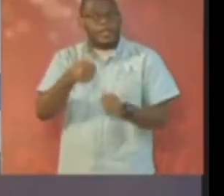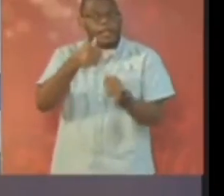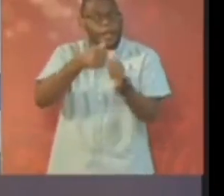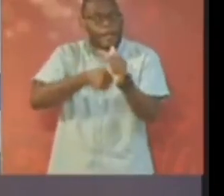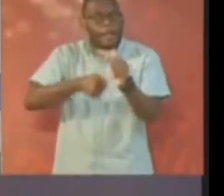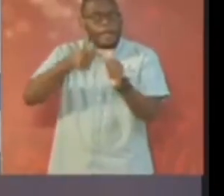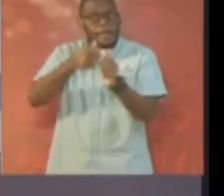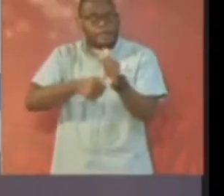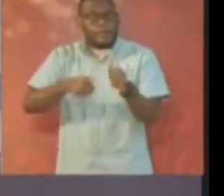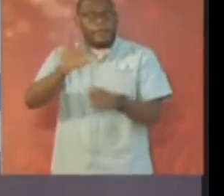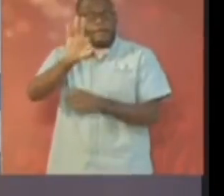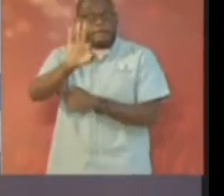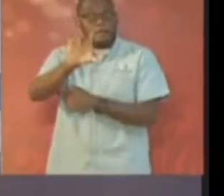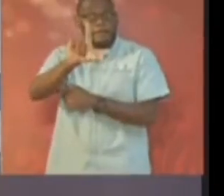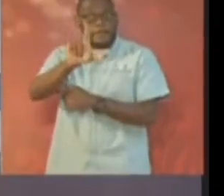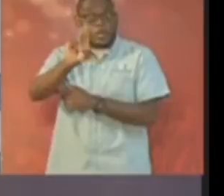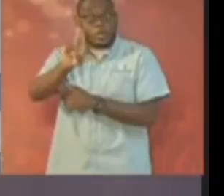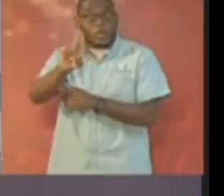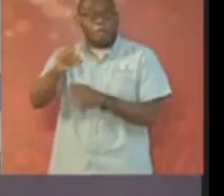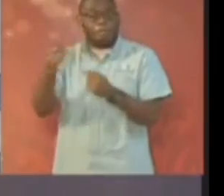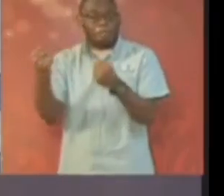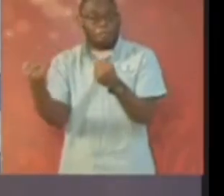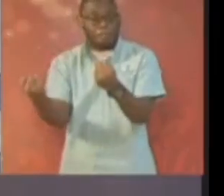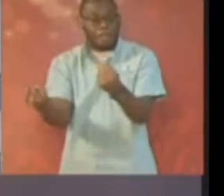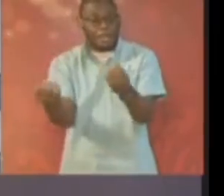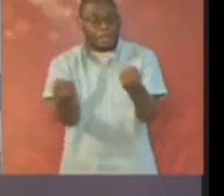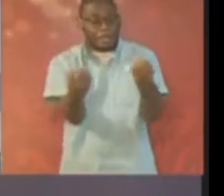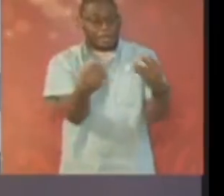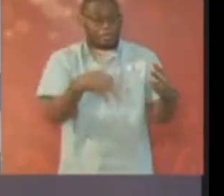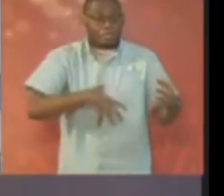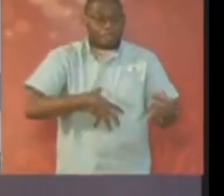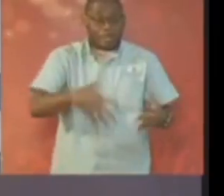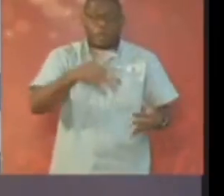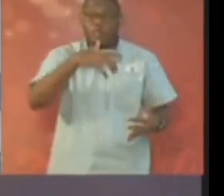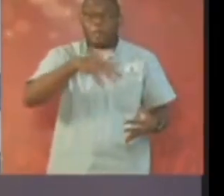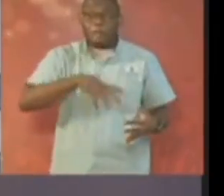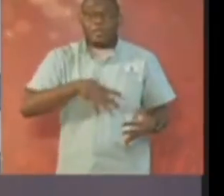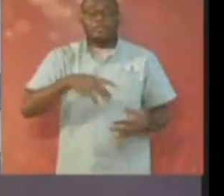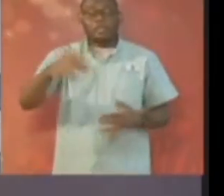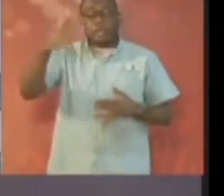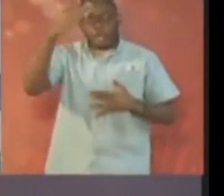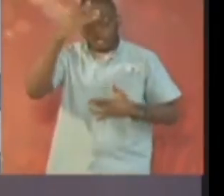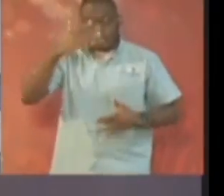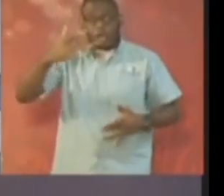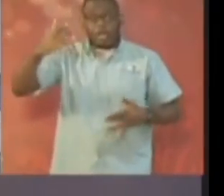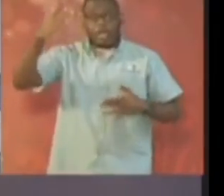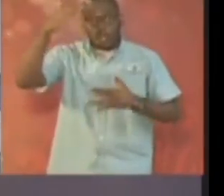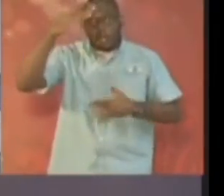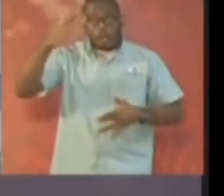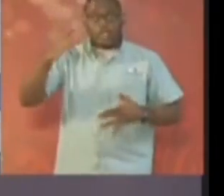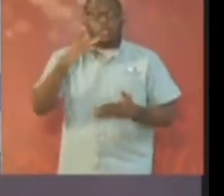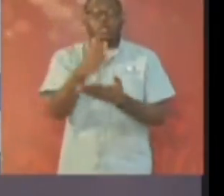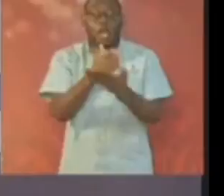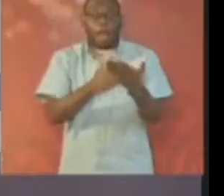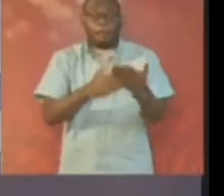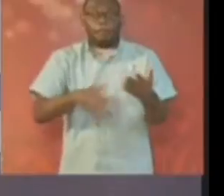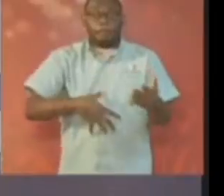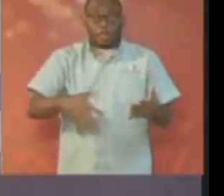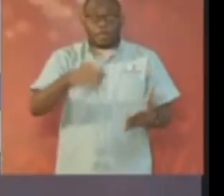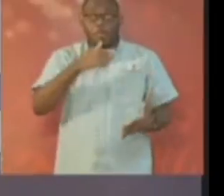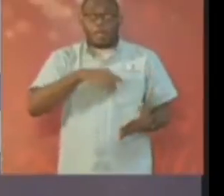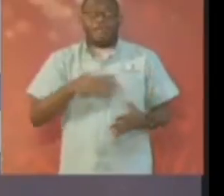season, several pregnant women become critically ill, and some have even died.